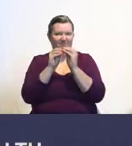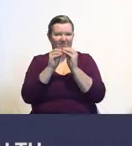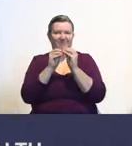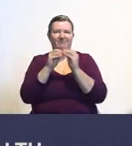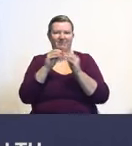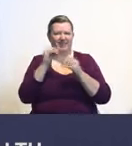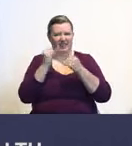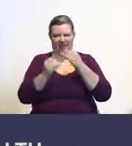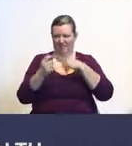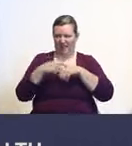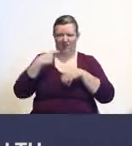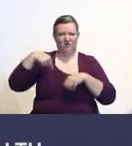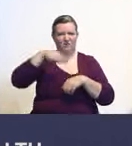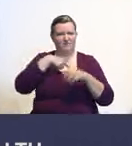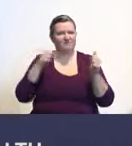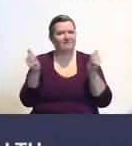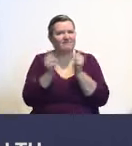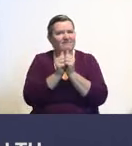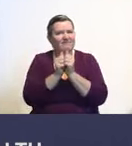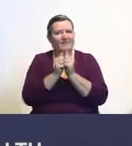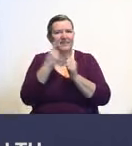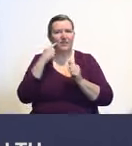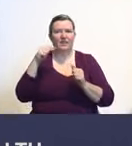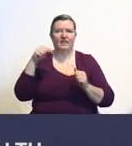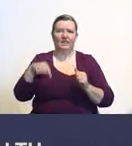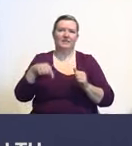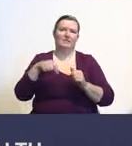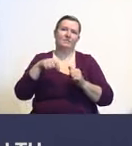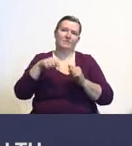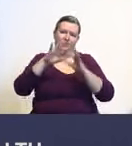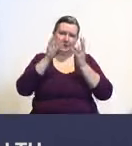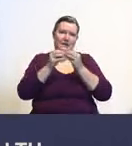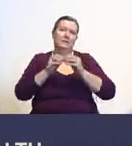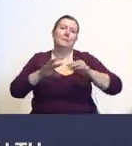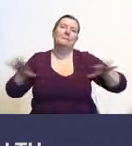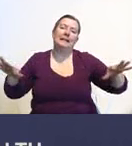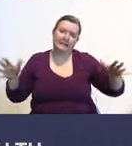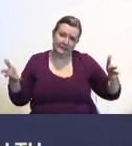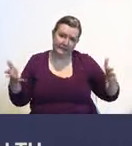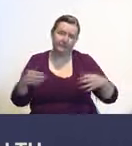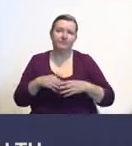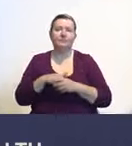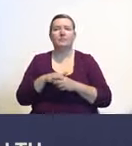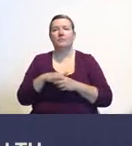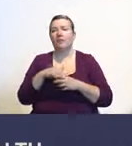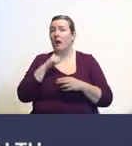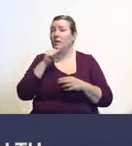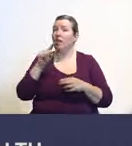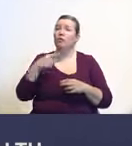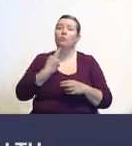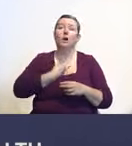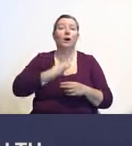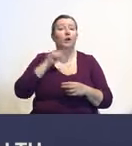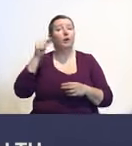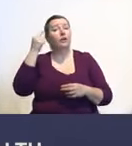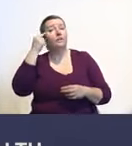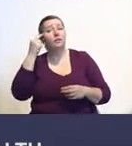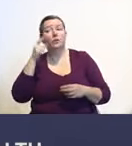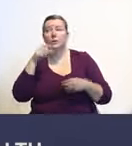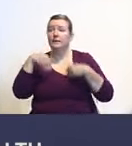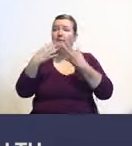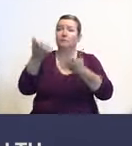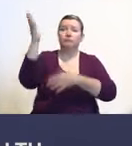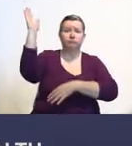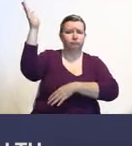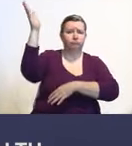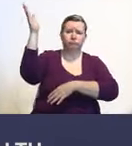on our pandemic response. To be sure, I wasn't the only governor to hold briefings to update residents on our